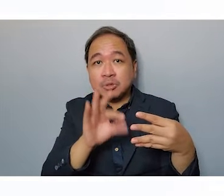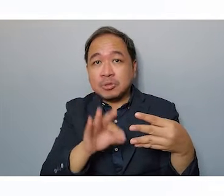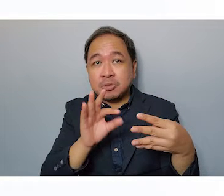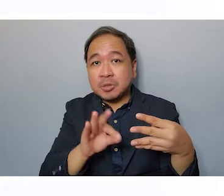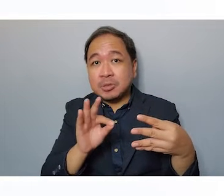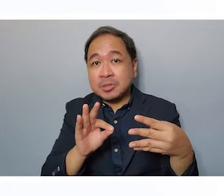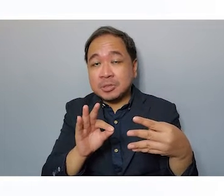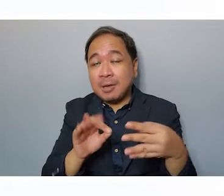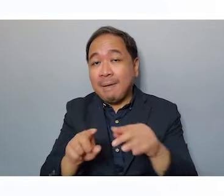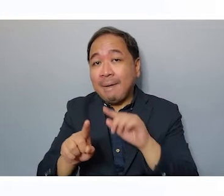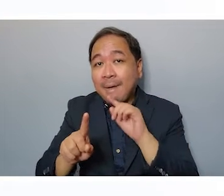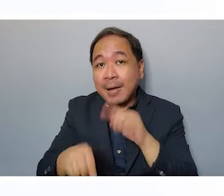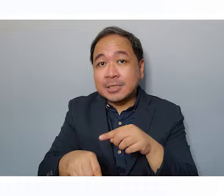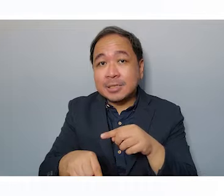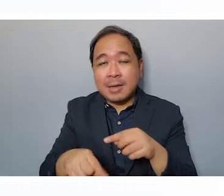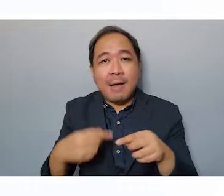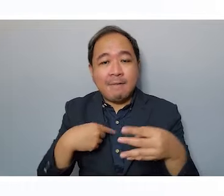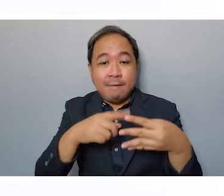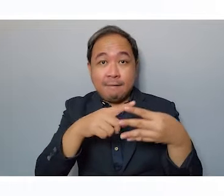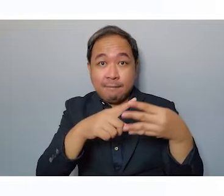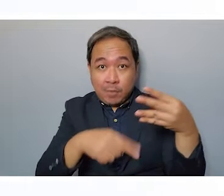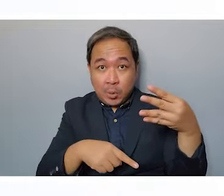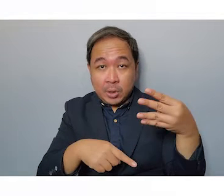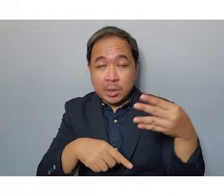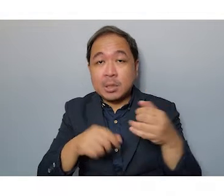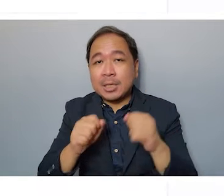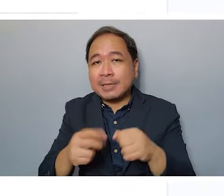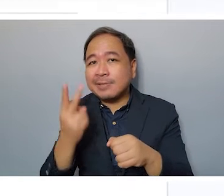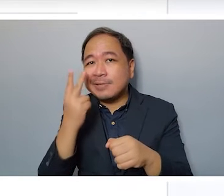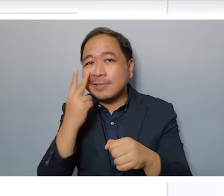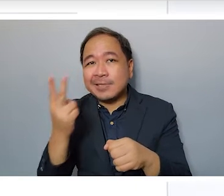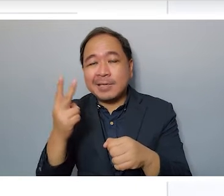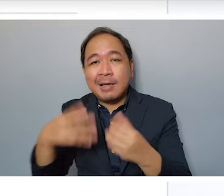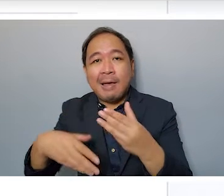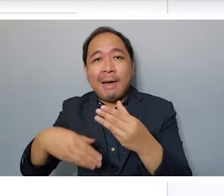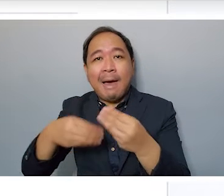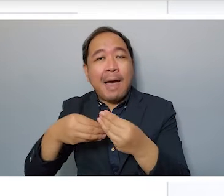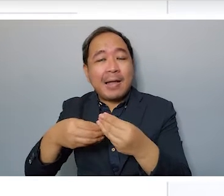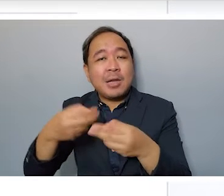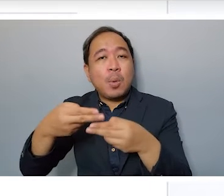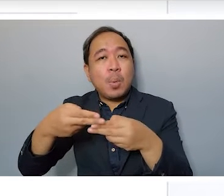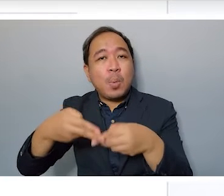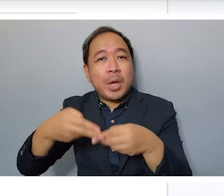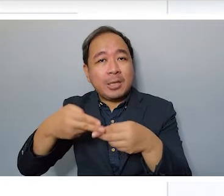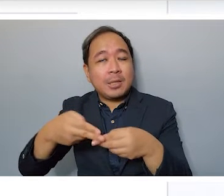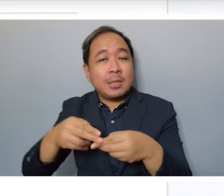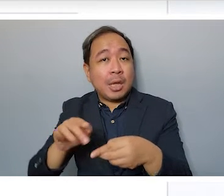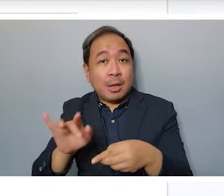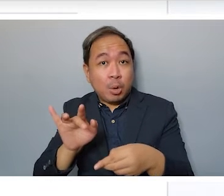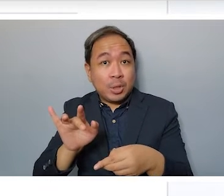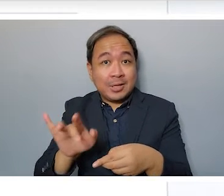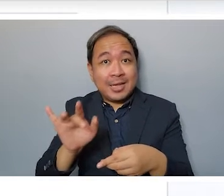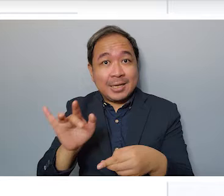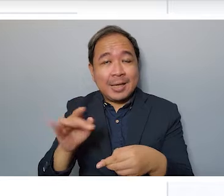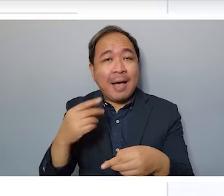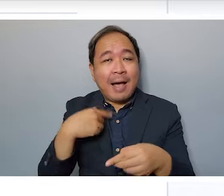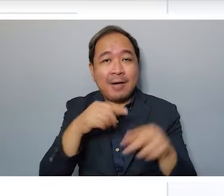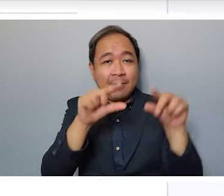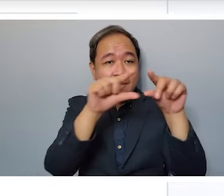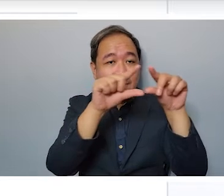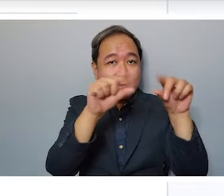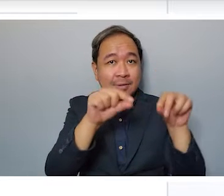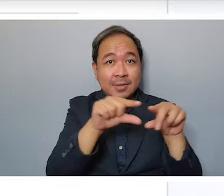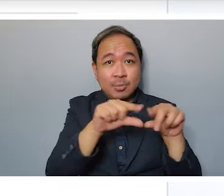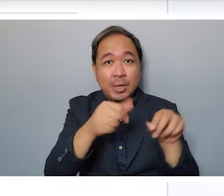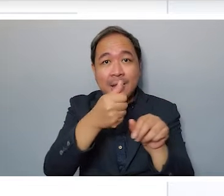designated fields. Aside from the 4 options discussed earlier, you will see an Add Custom Weights option. When you click this,